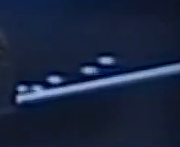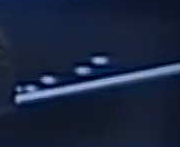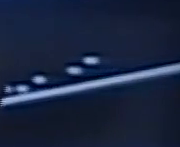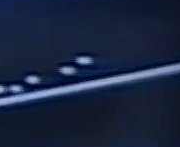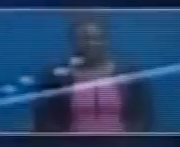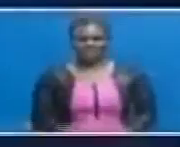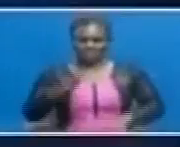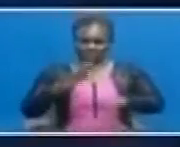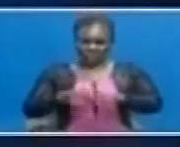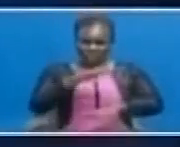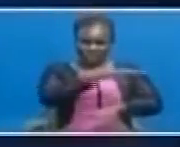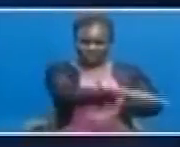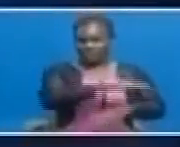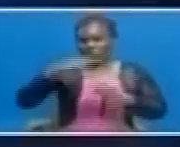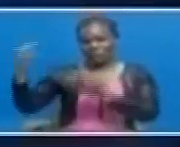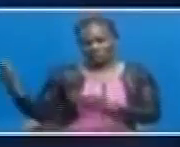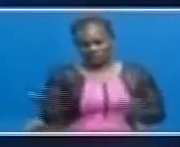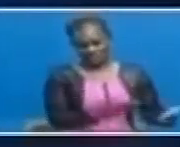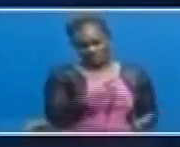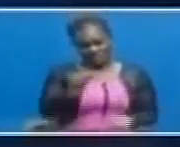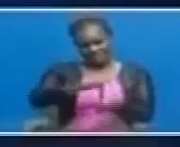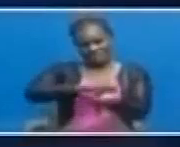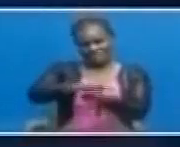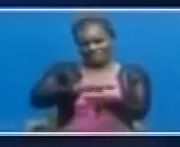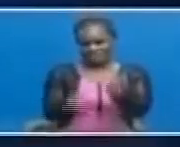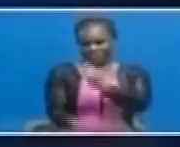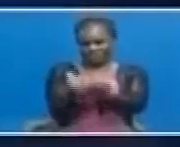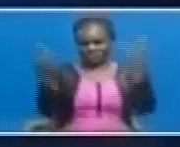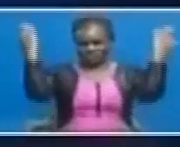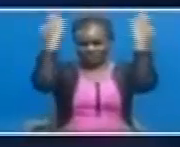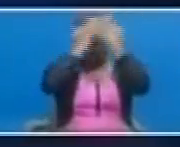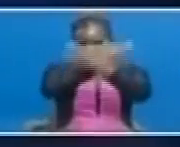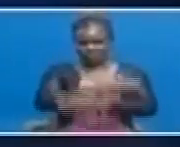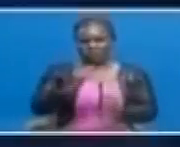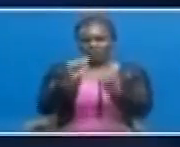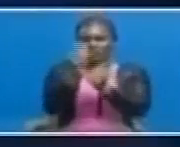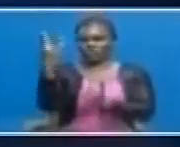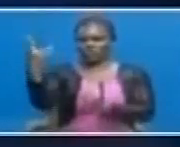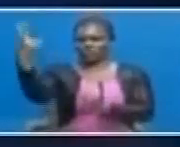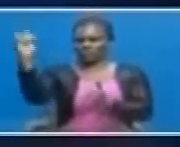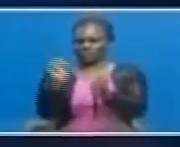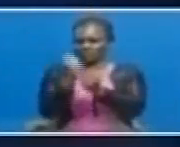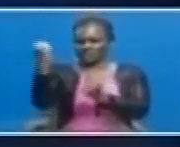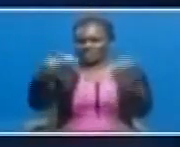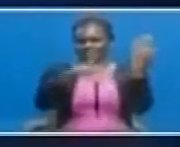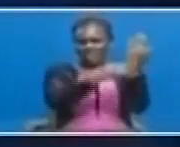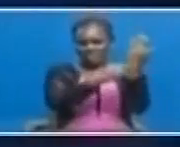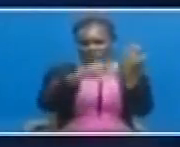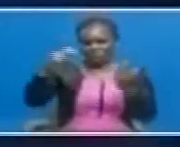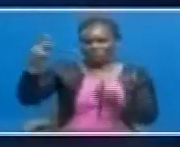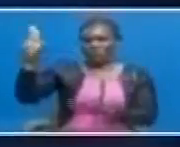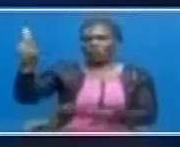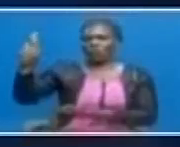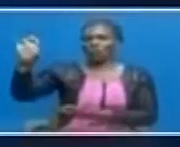Good evening and welcome to KTN Friday Briefing, tonight the 14th of August 2015. My name is Fayaz Qureshi. It's been 10